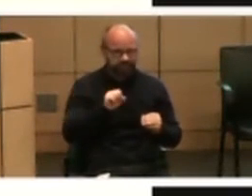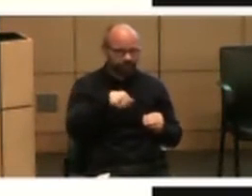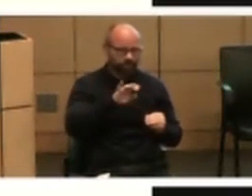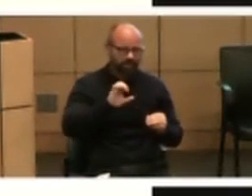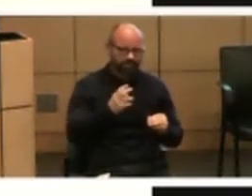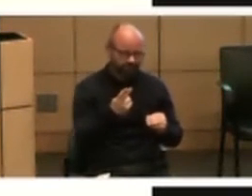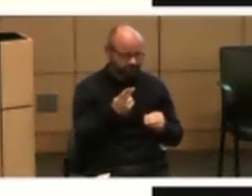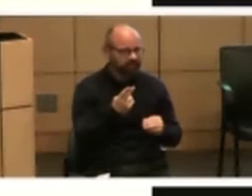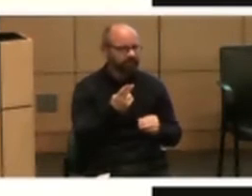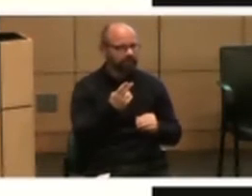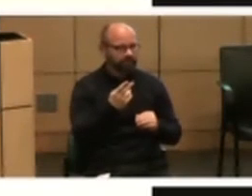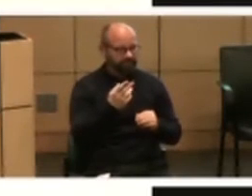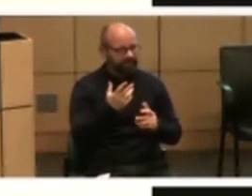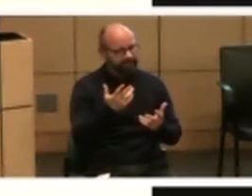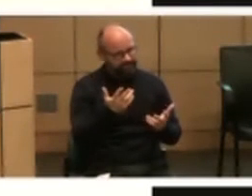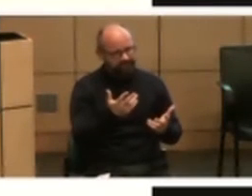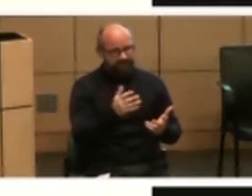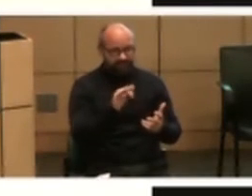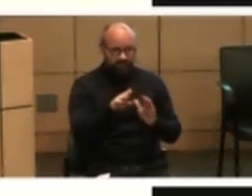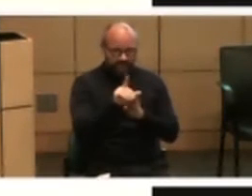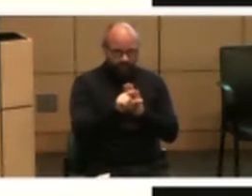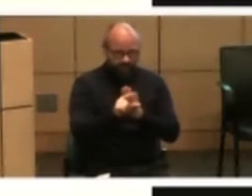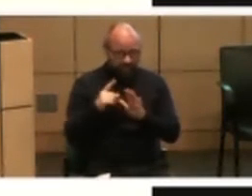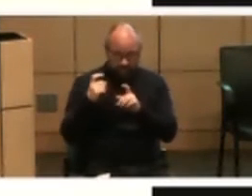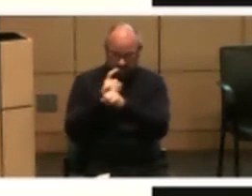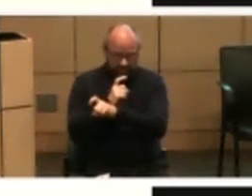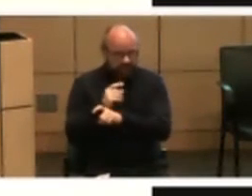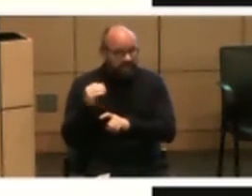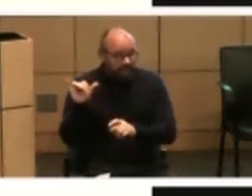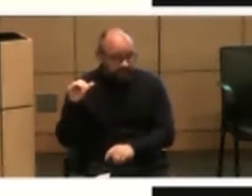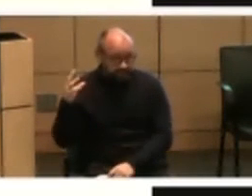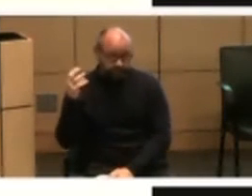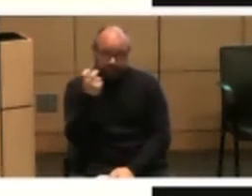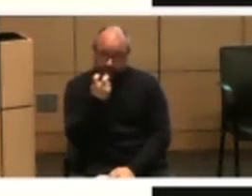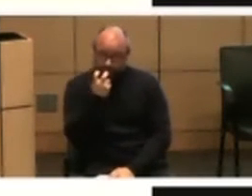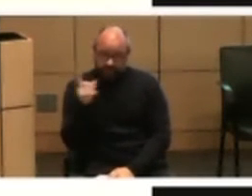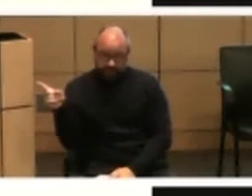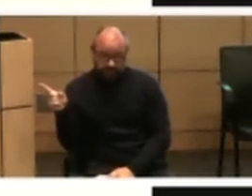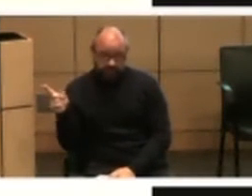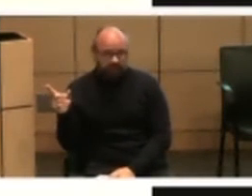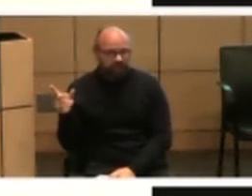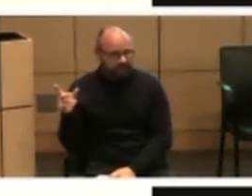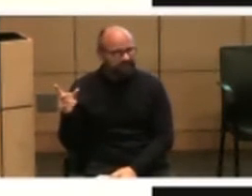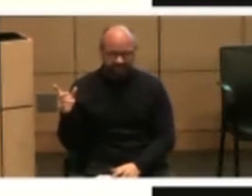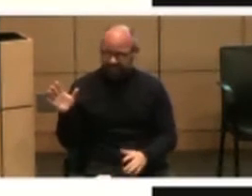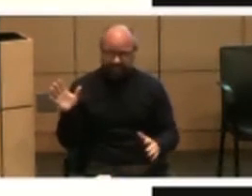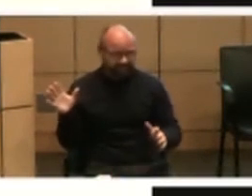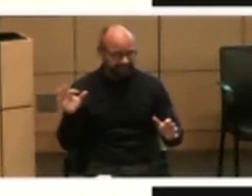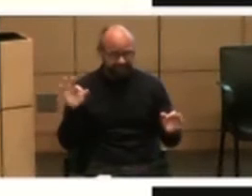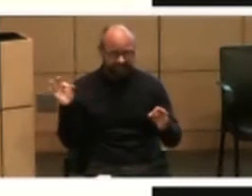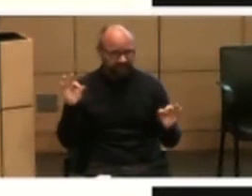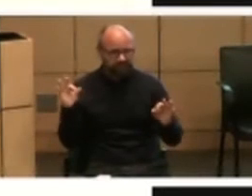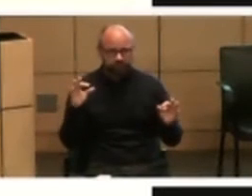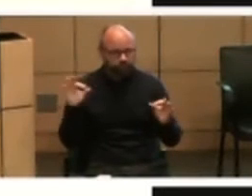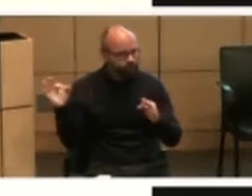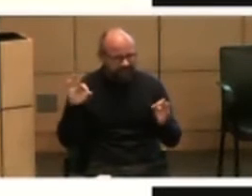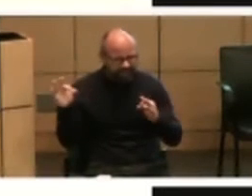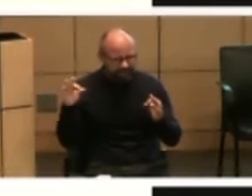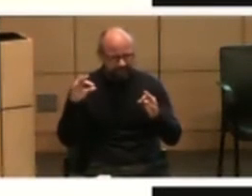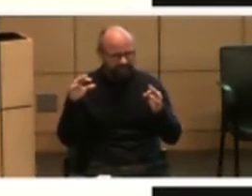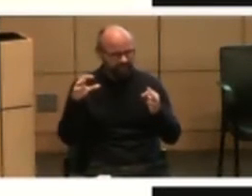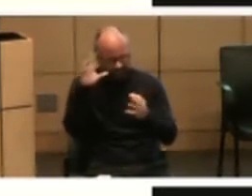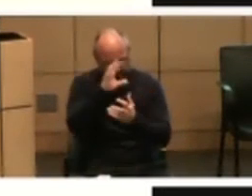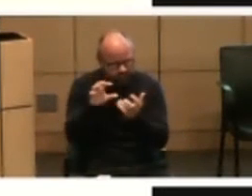under conditions where the background's complex, we think it's actually quite a bit larger. And one of the things that's really interesting in Nicole's data,